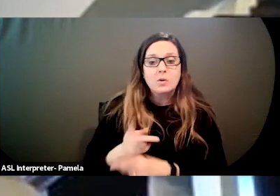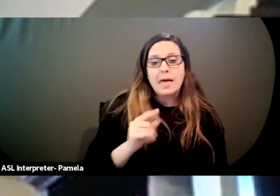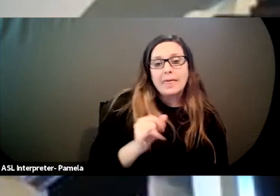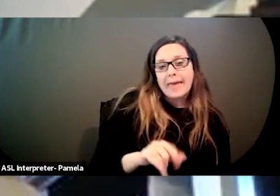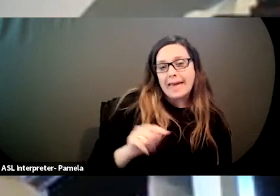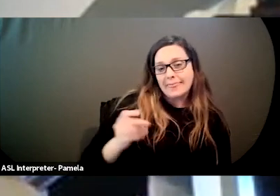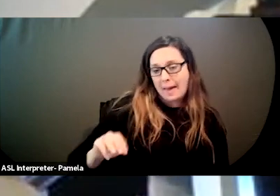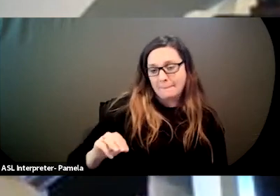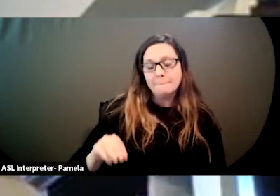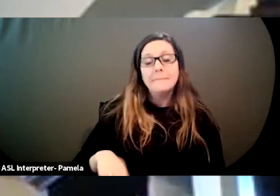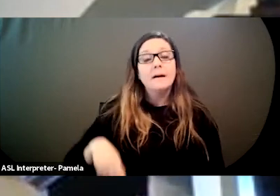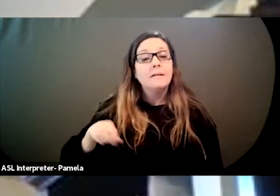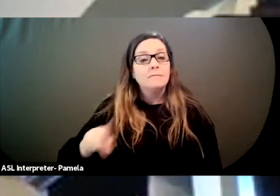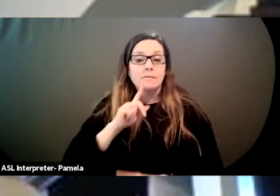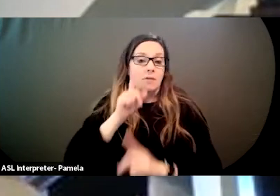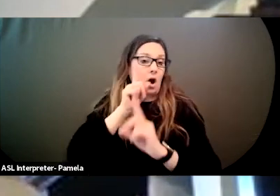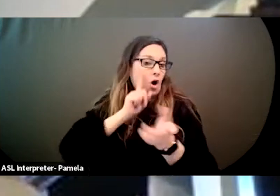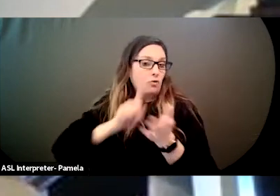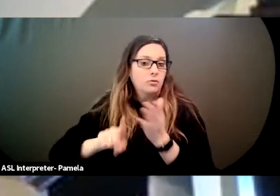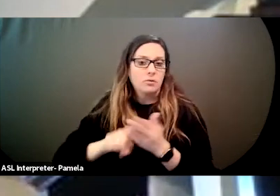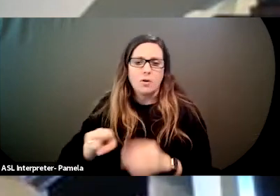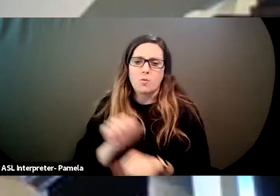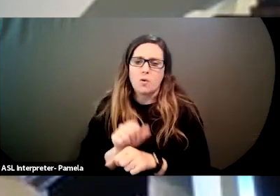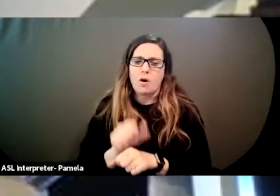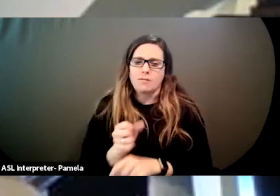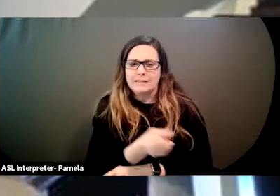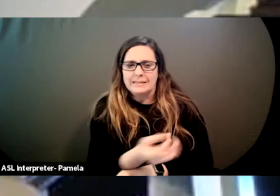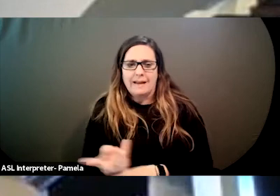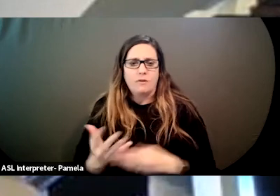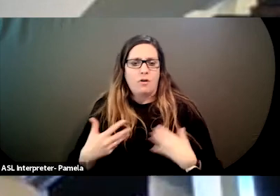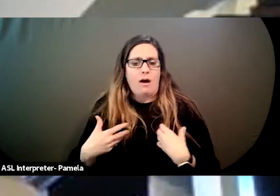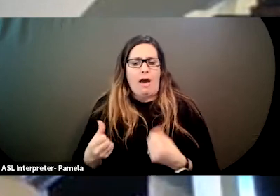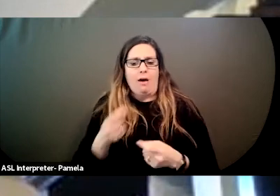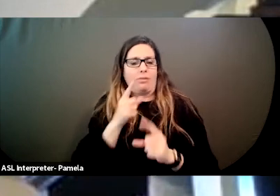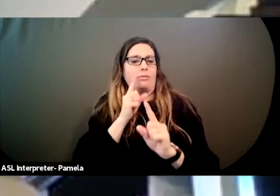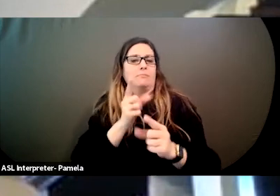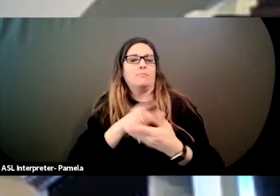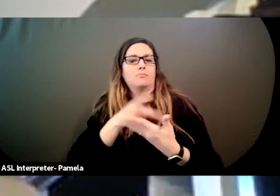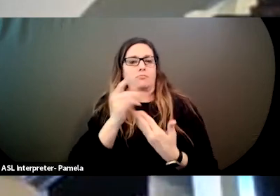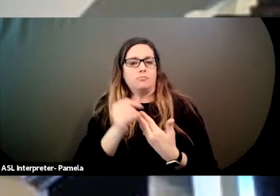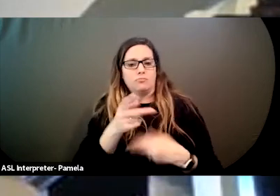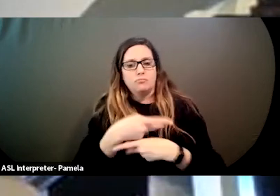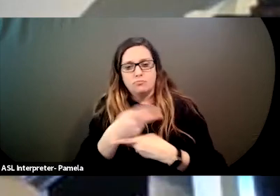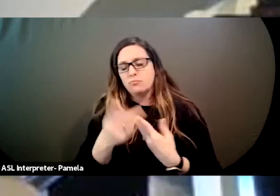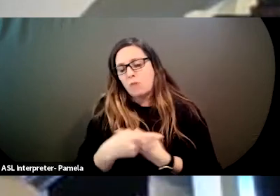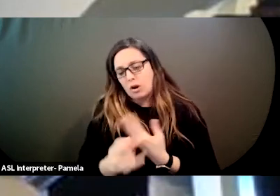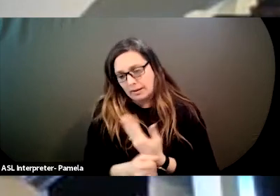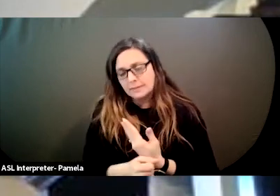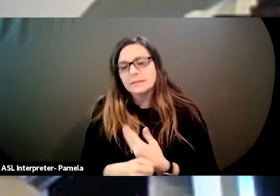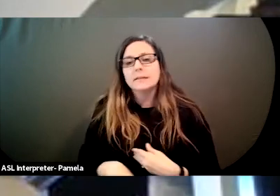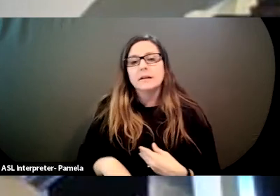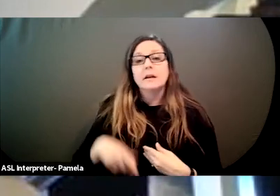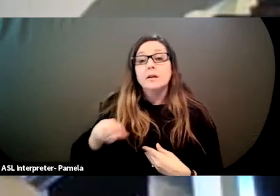aspiring researcher and has worked on several health outcome-focused projects with the intent to use the voices of participating community to